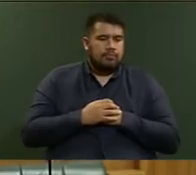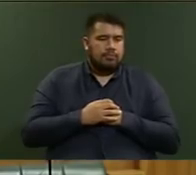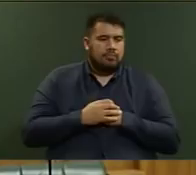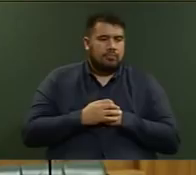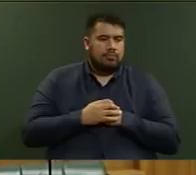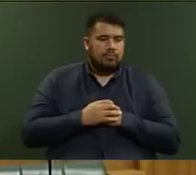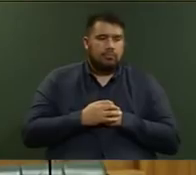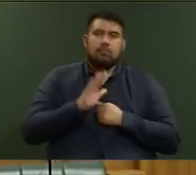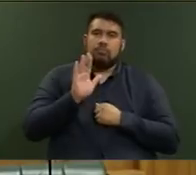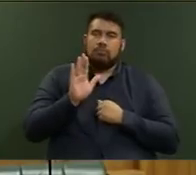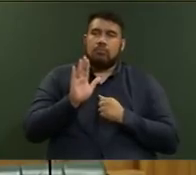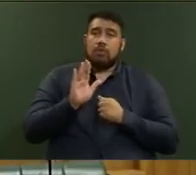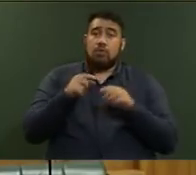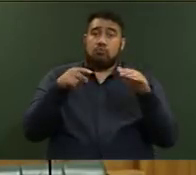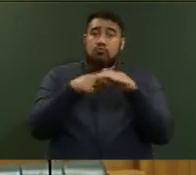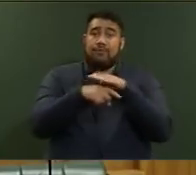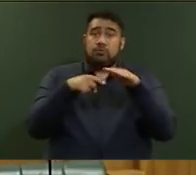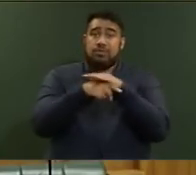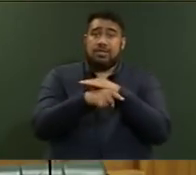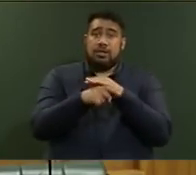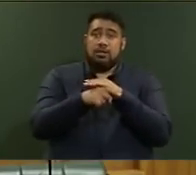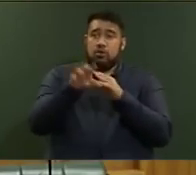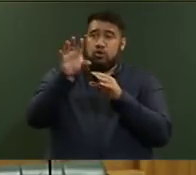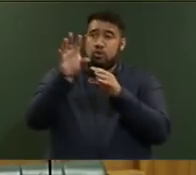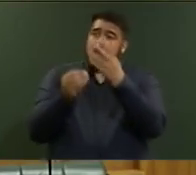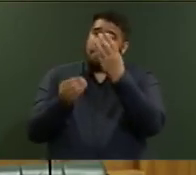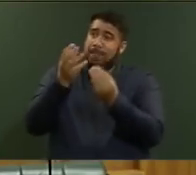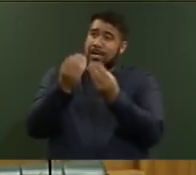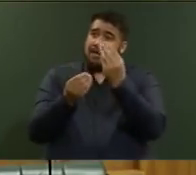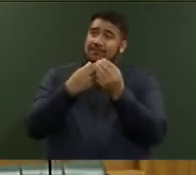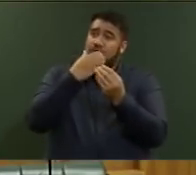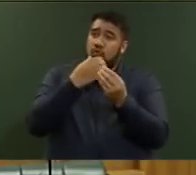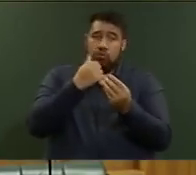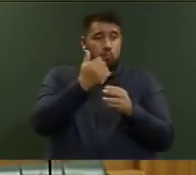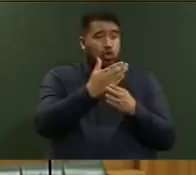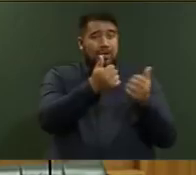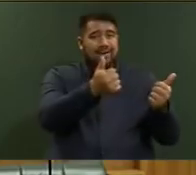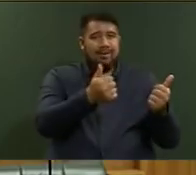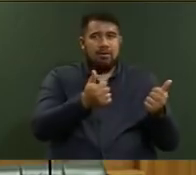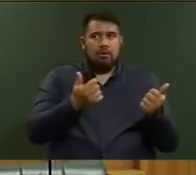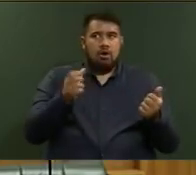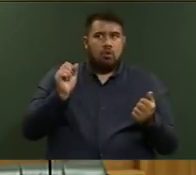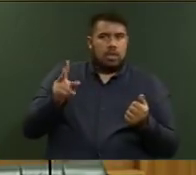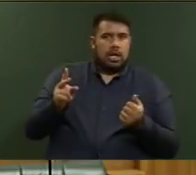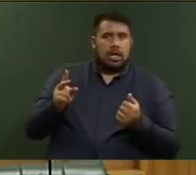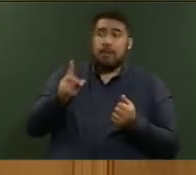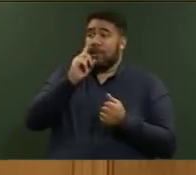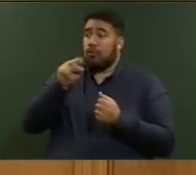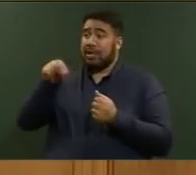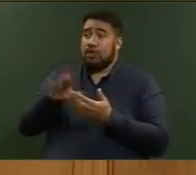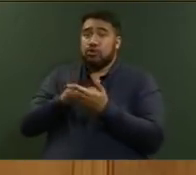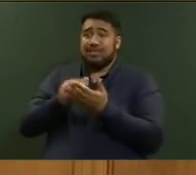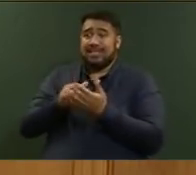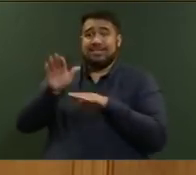If it is good enough for refugees to pick fruit, why is it not good enough for unemployed New Zealanders to pick fruit?